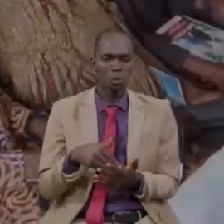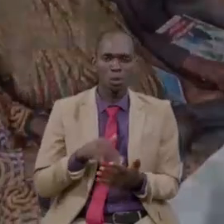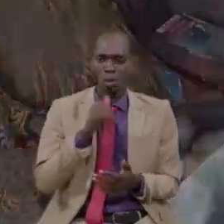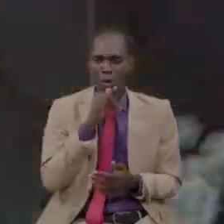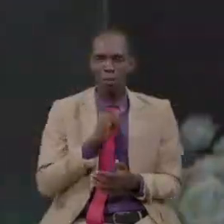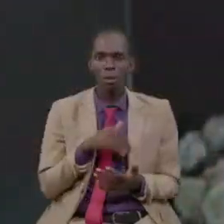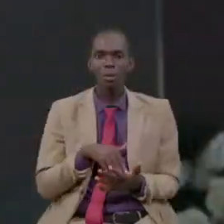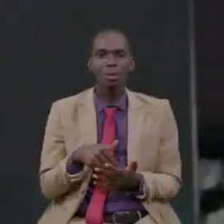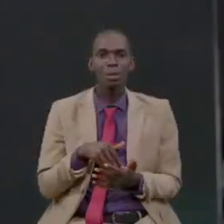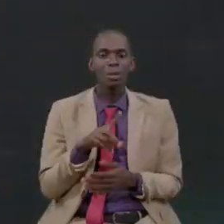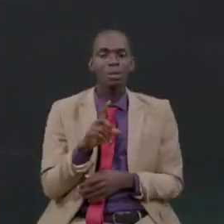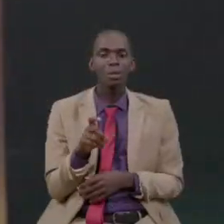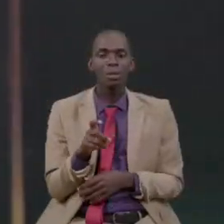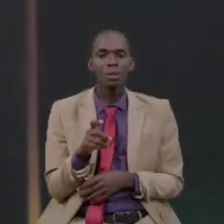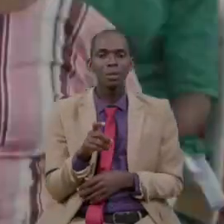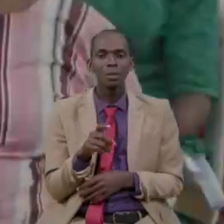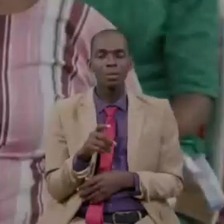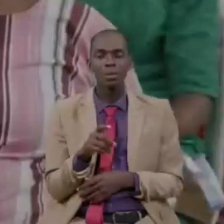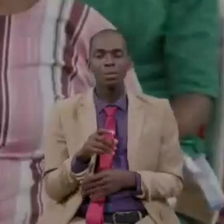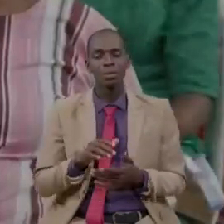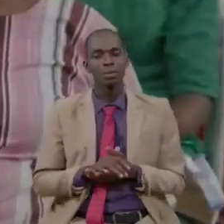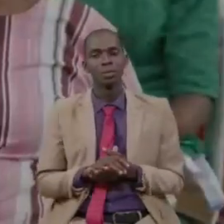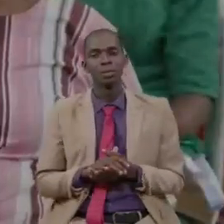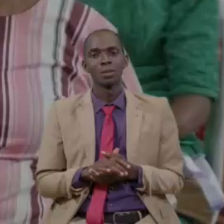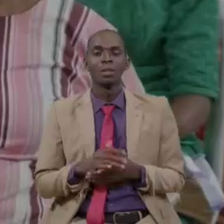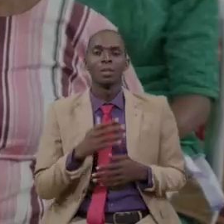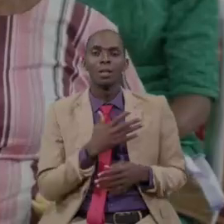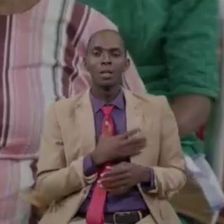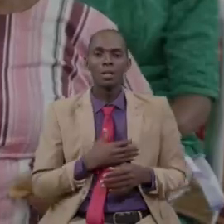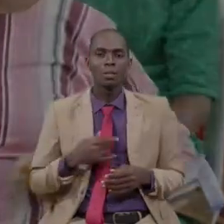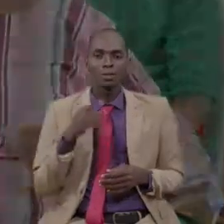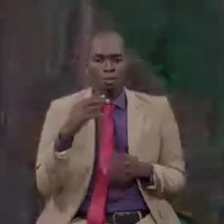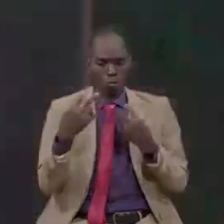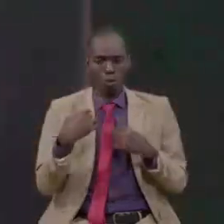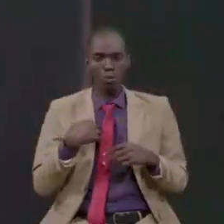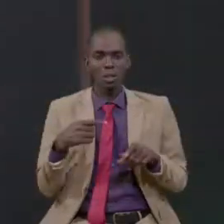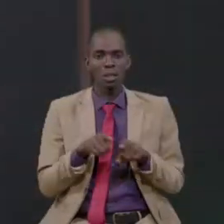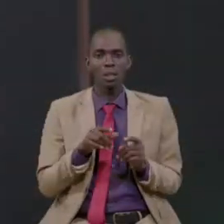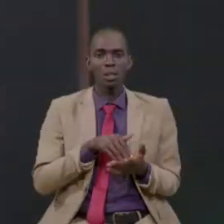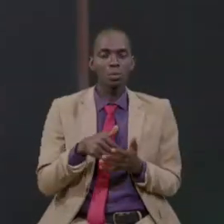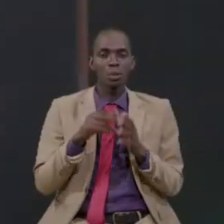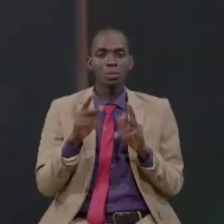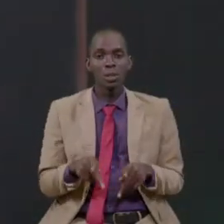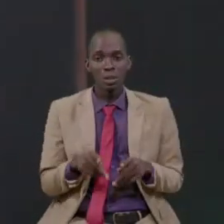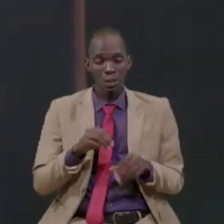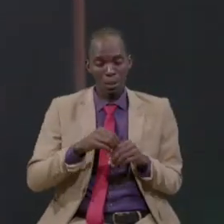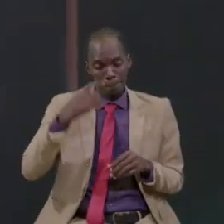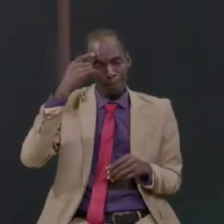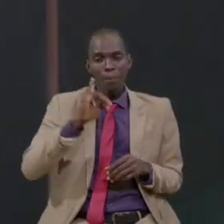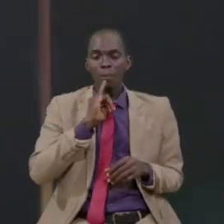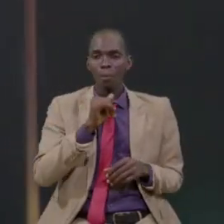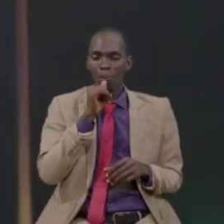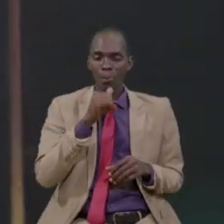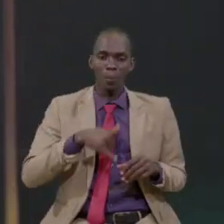No. Are you looking at a weak person? No. In mind, I'm so strong. Yeah. In